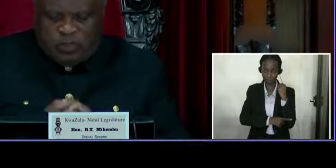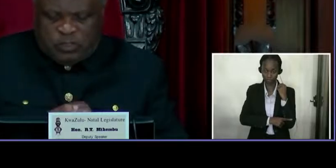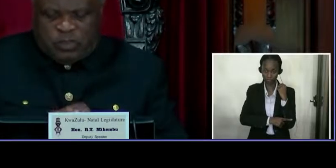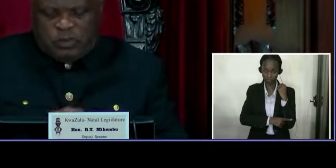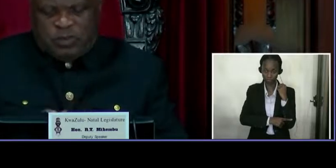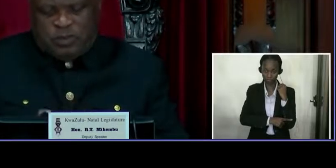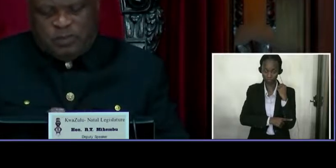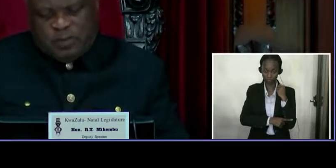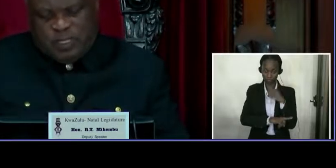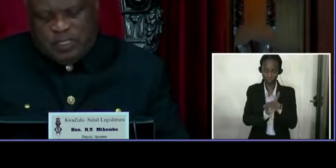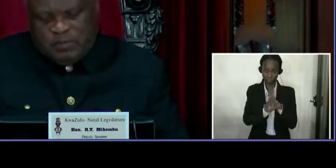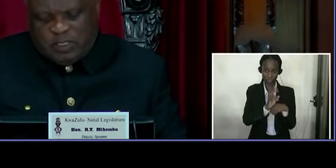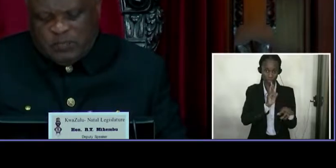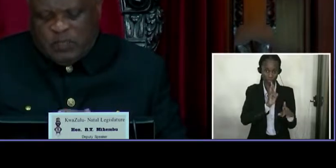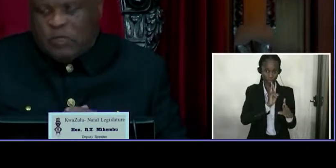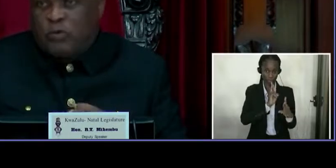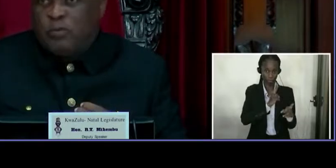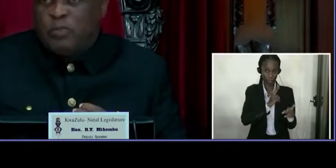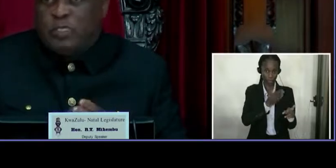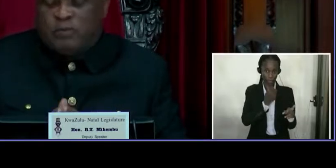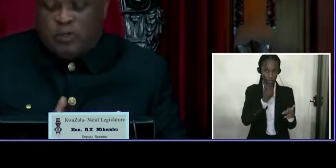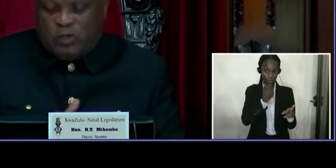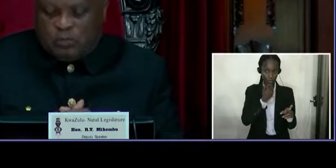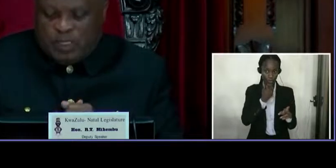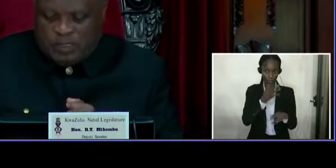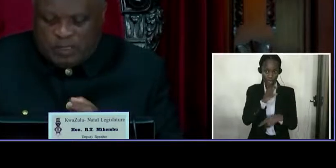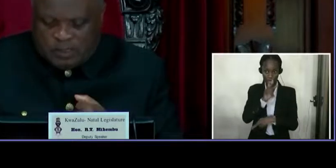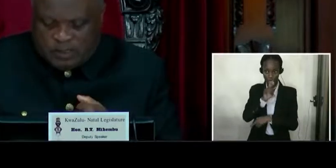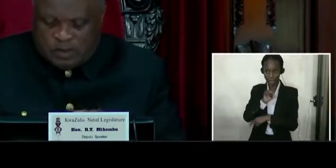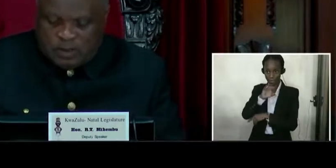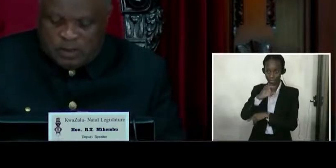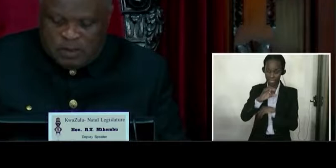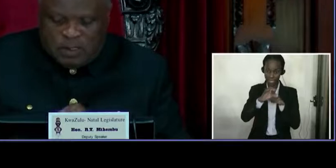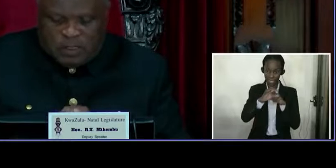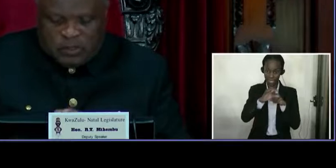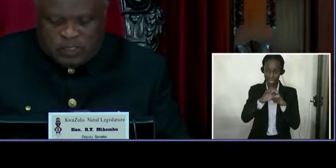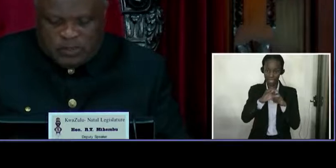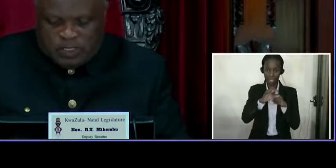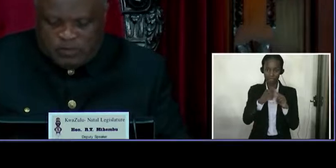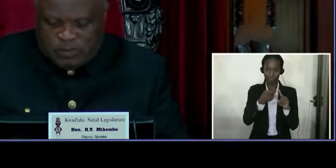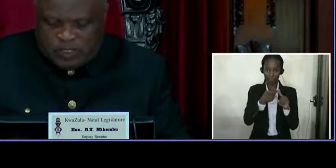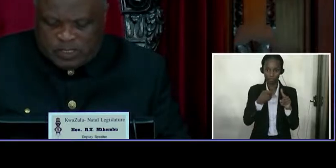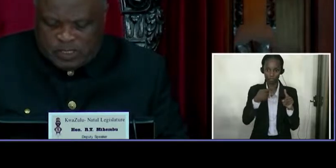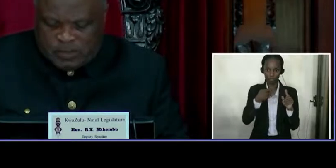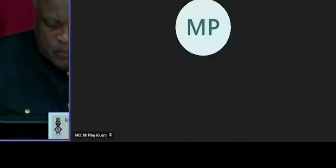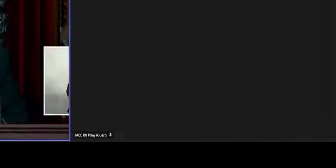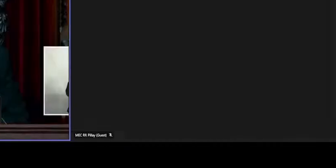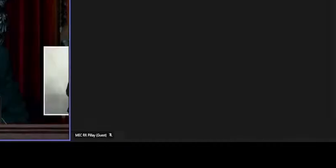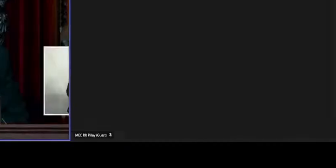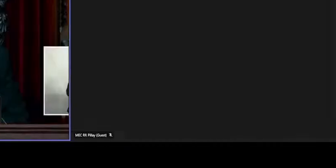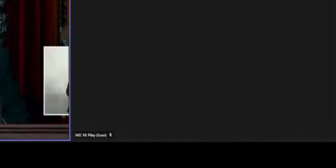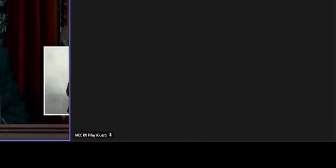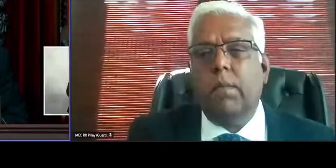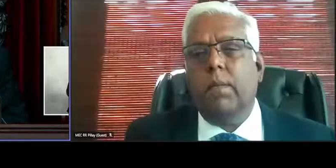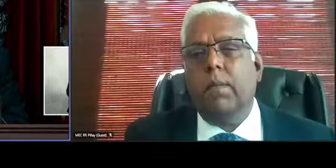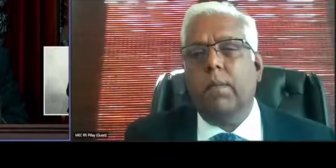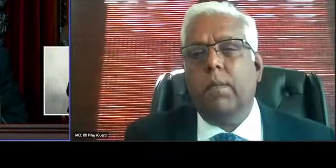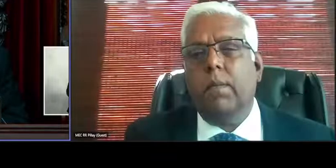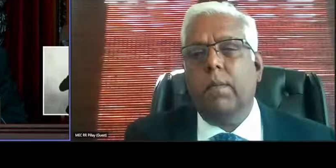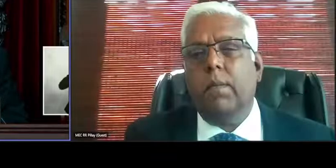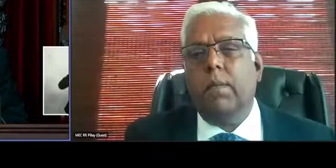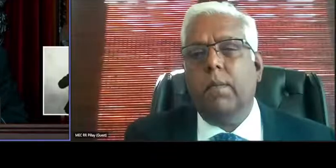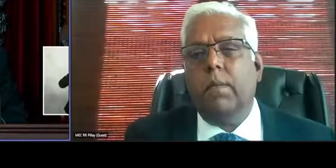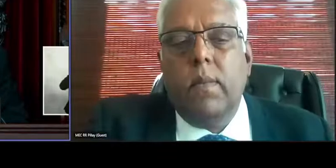is a report by the MEC for Economic Development, Tourism and Environmental Affairs on their